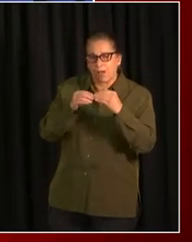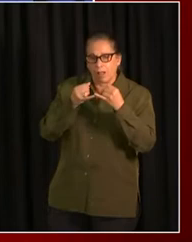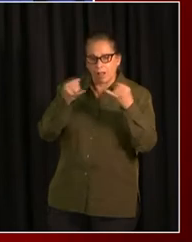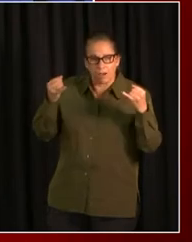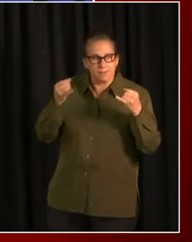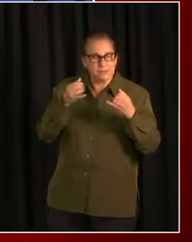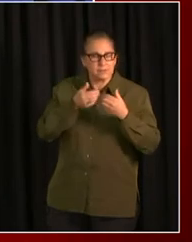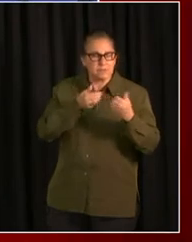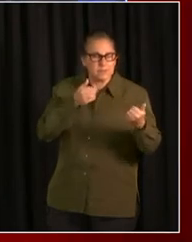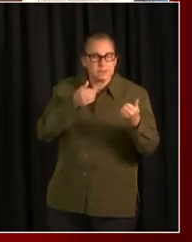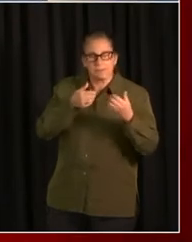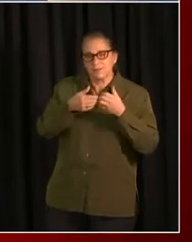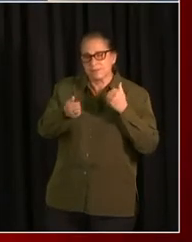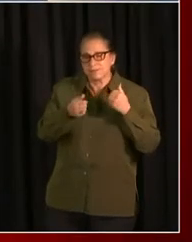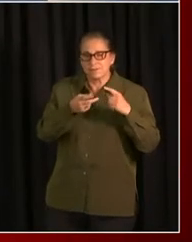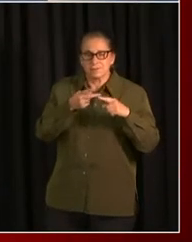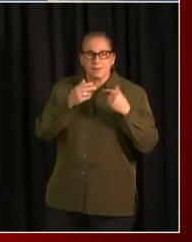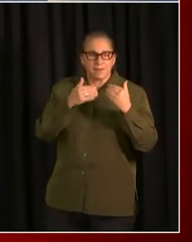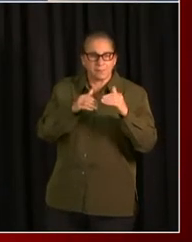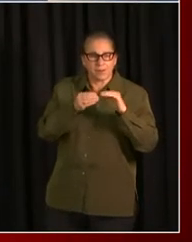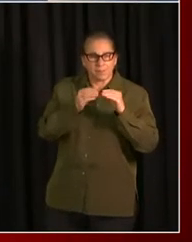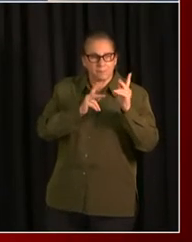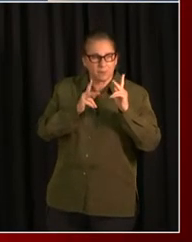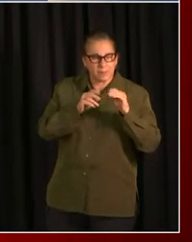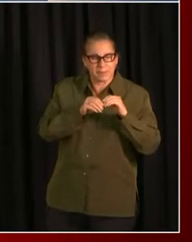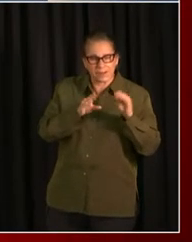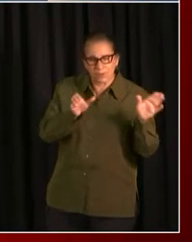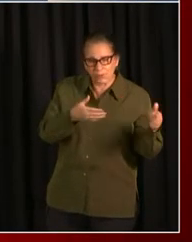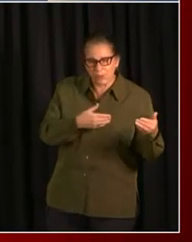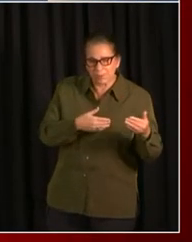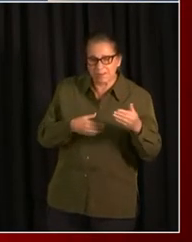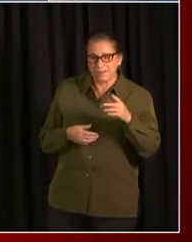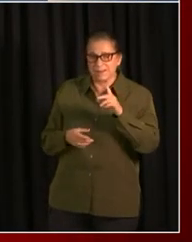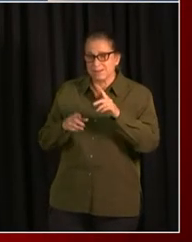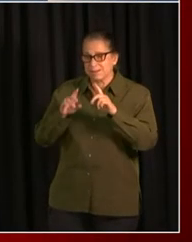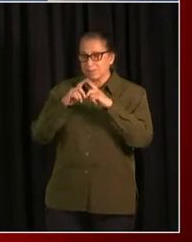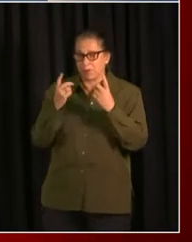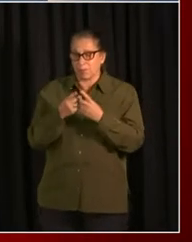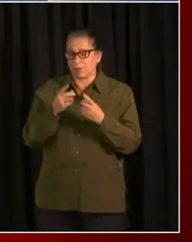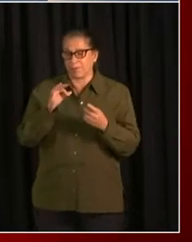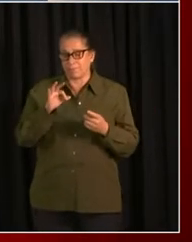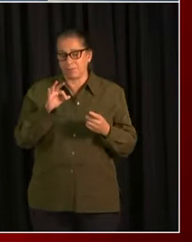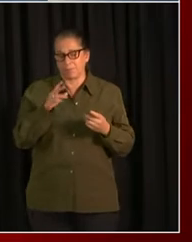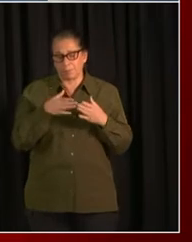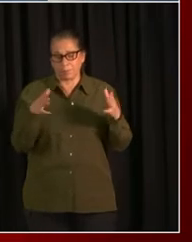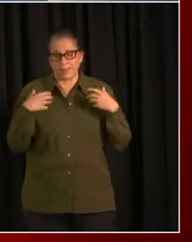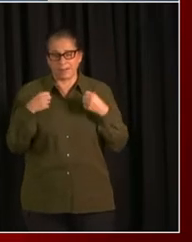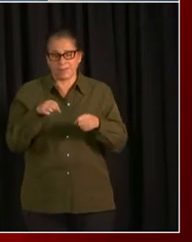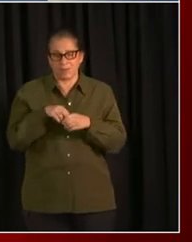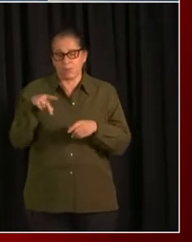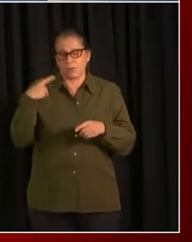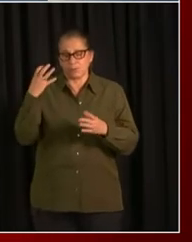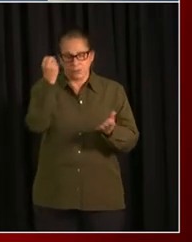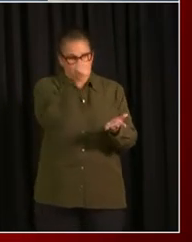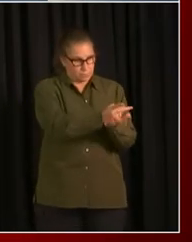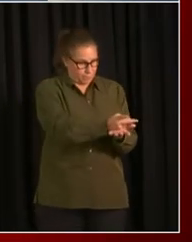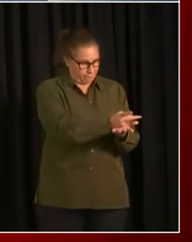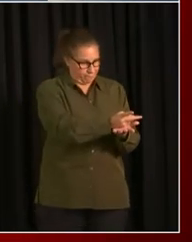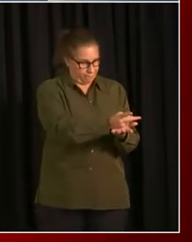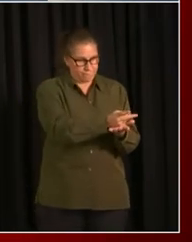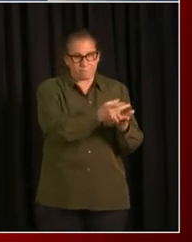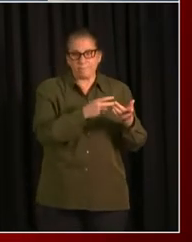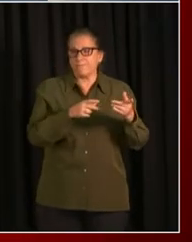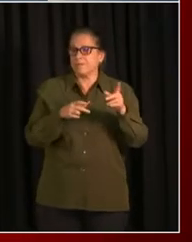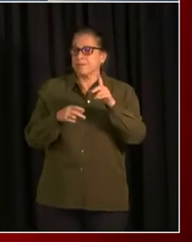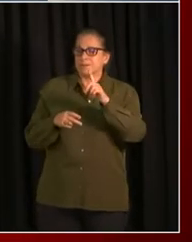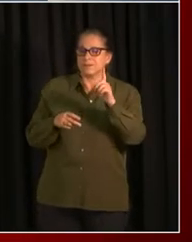been written and conveyed by DC Health and by the CDC. So very limited activities,